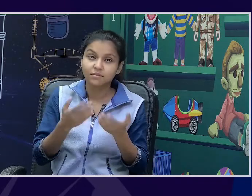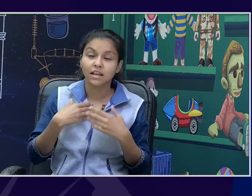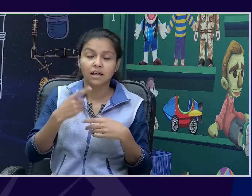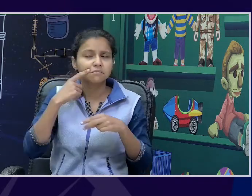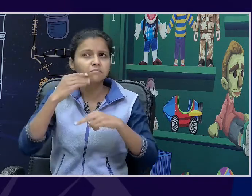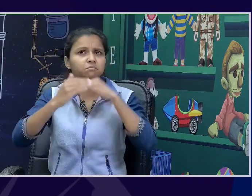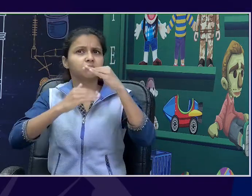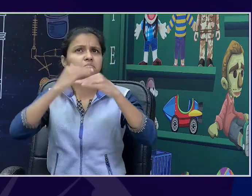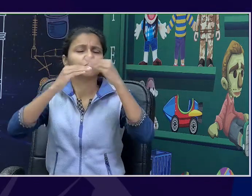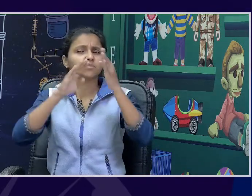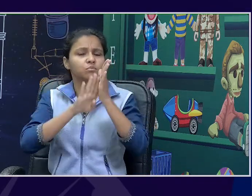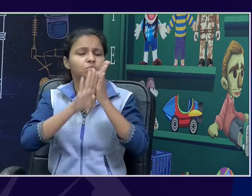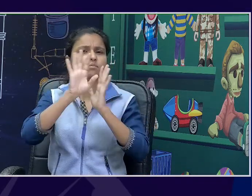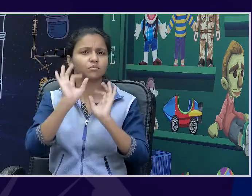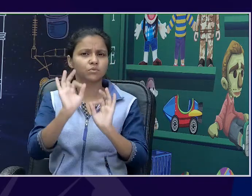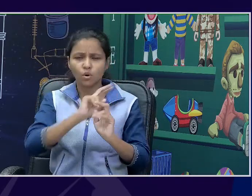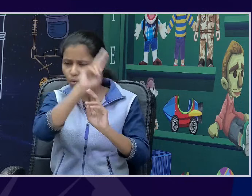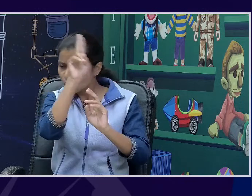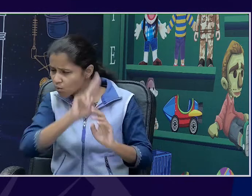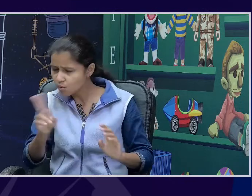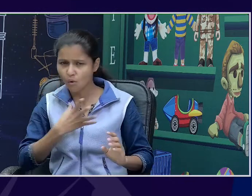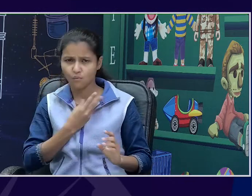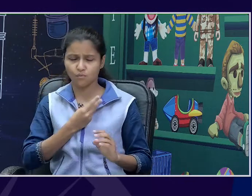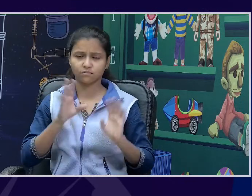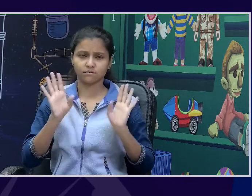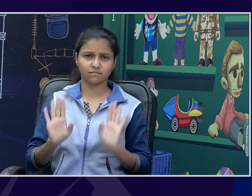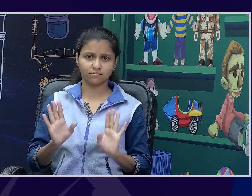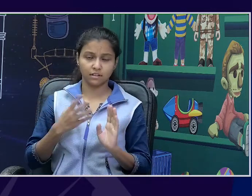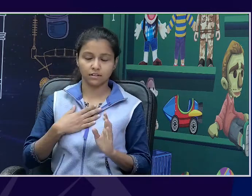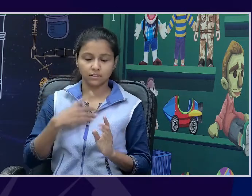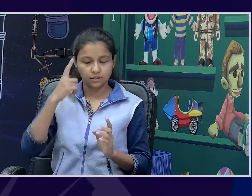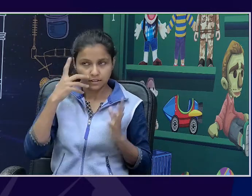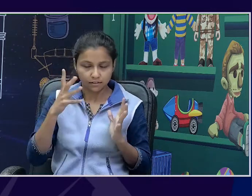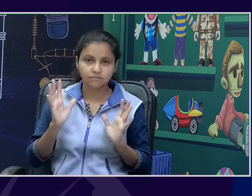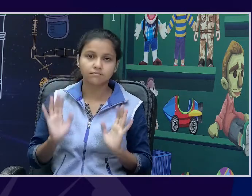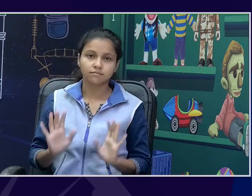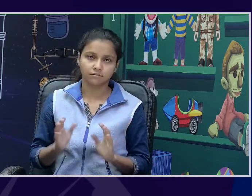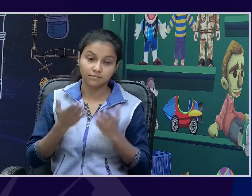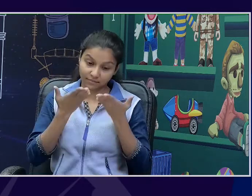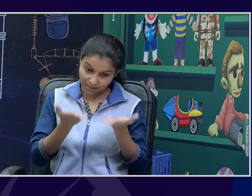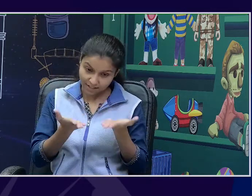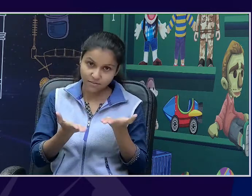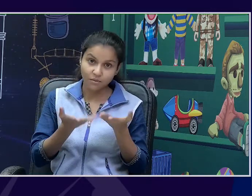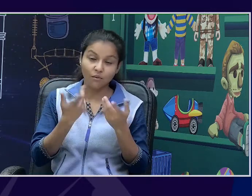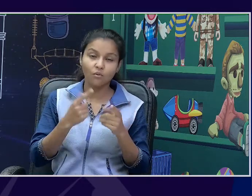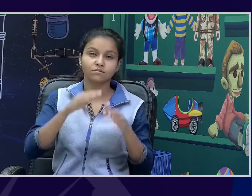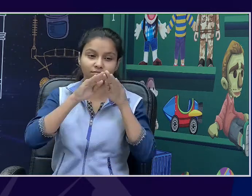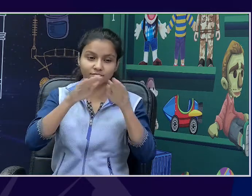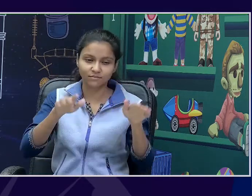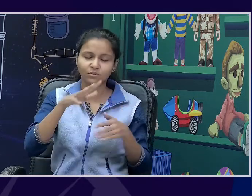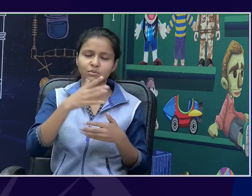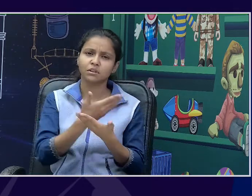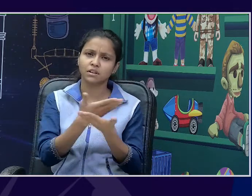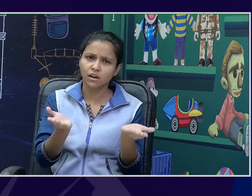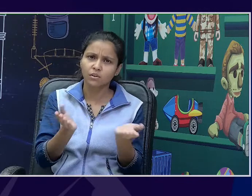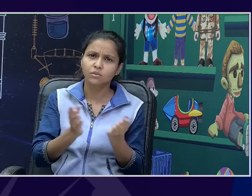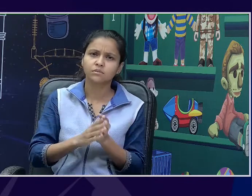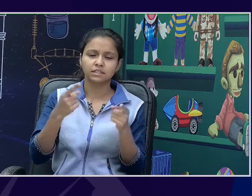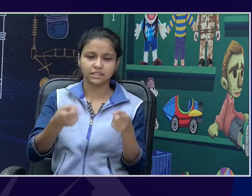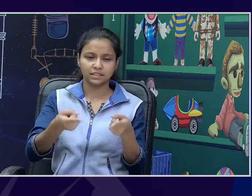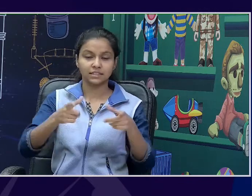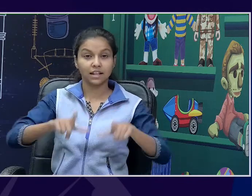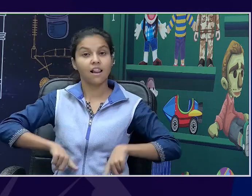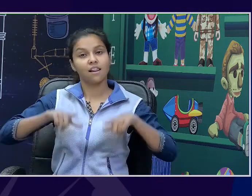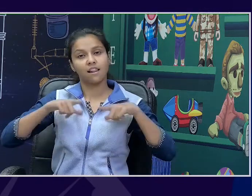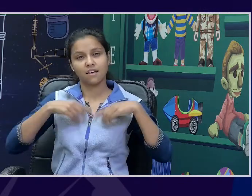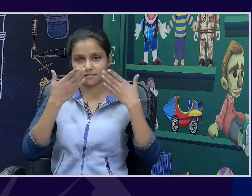as Douglas has taught us, no fear is bigger than our determination. Right. That is what the students can also inculcate in their